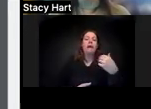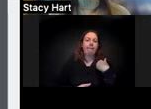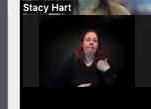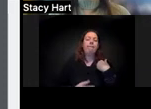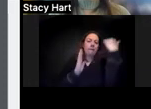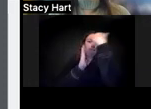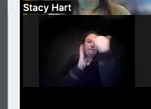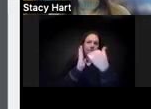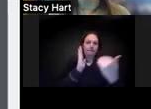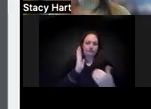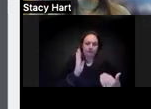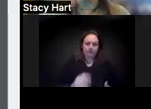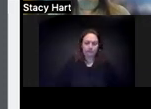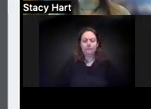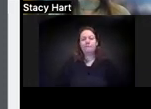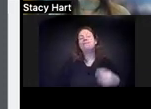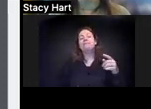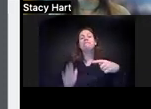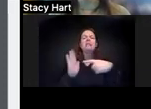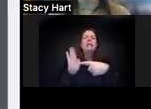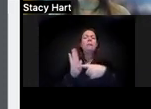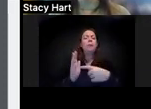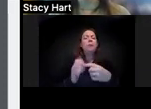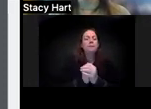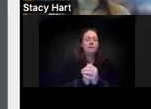It means, for example, and this is a